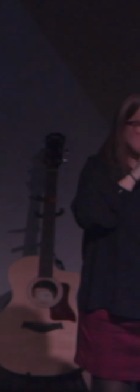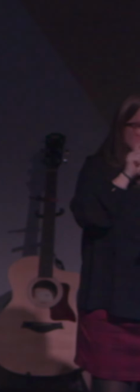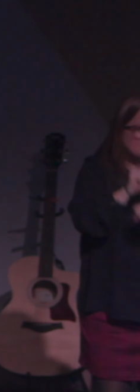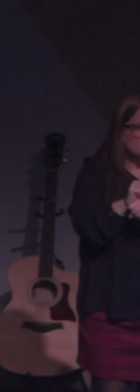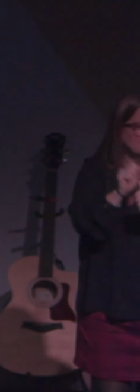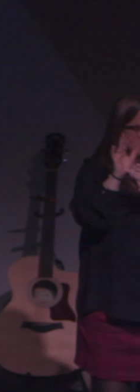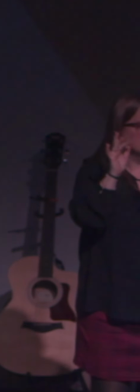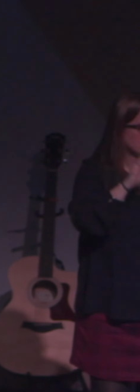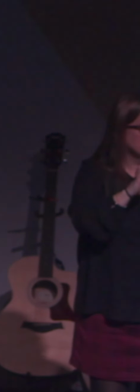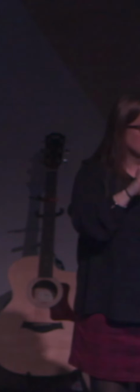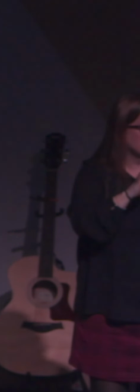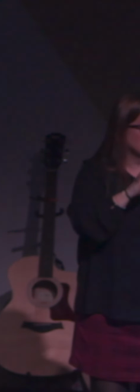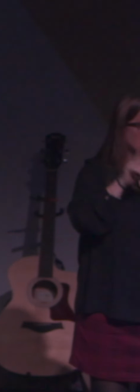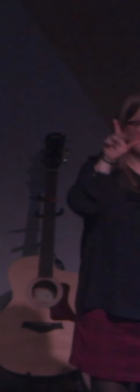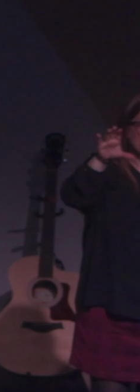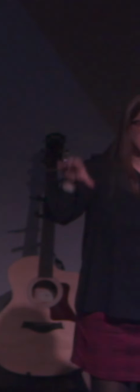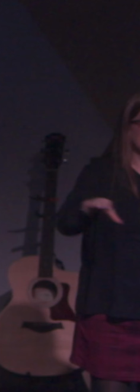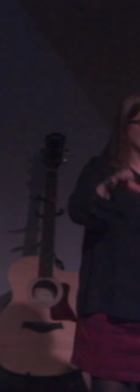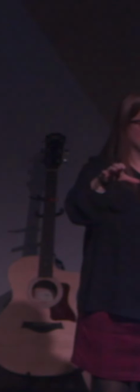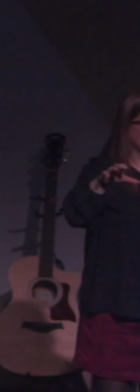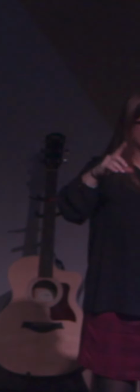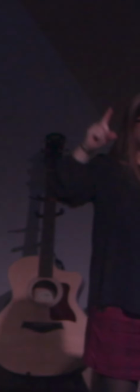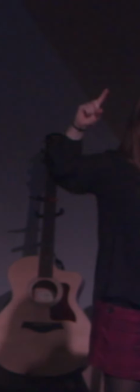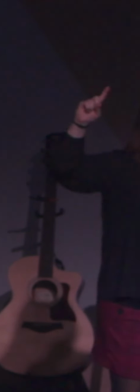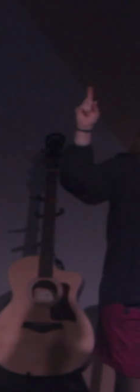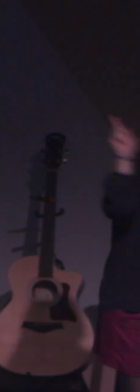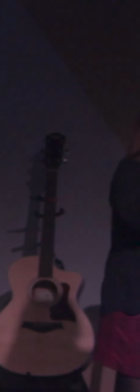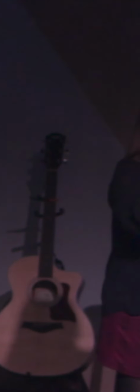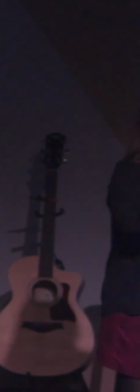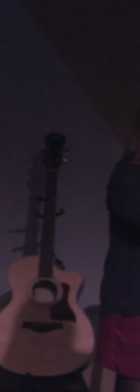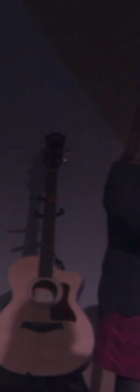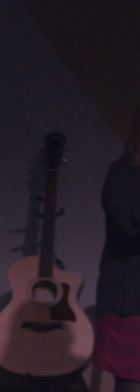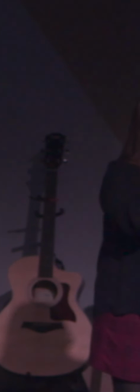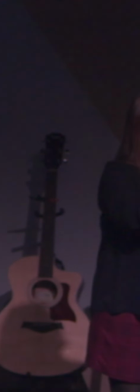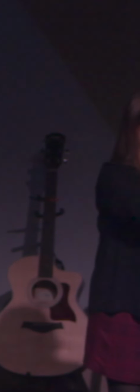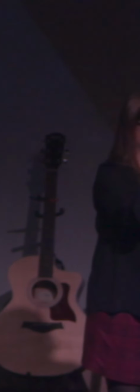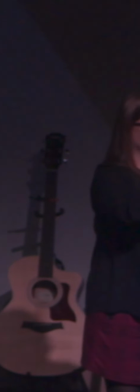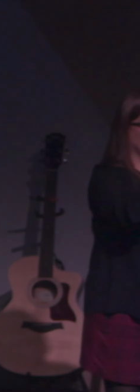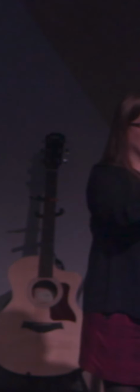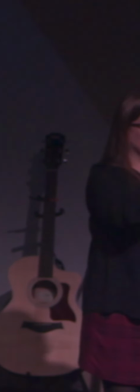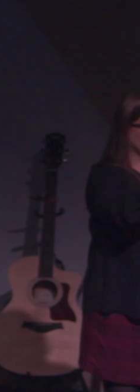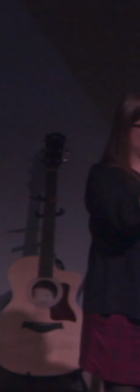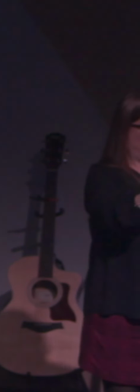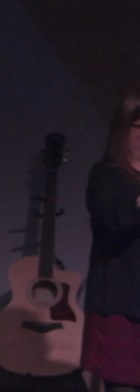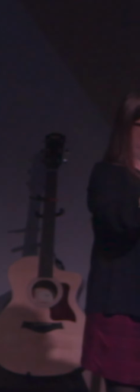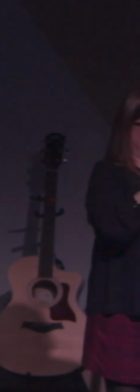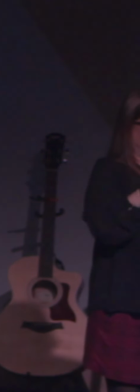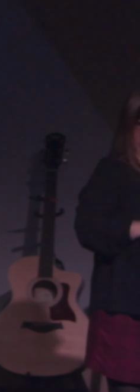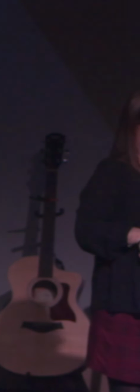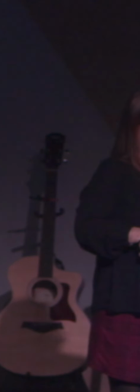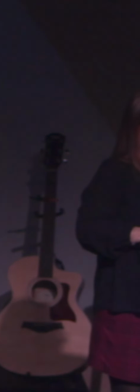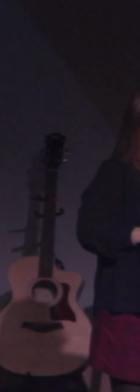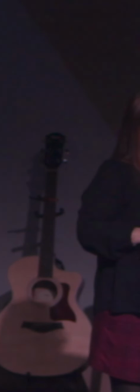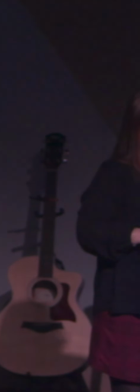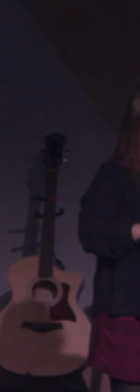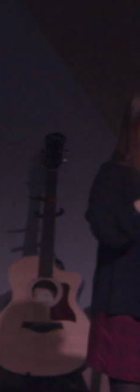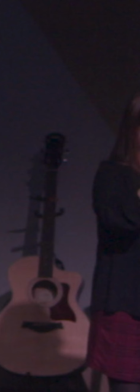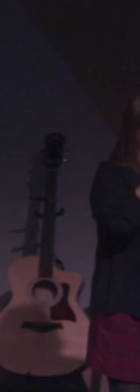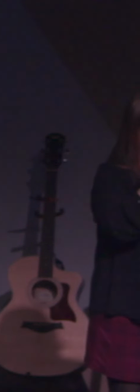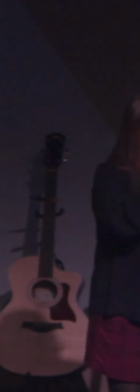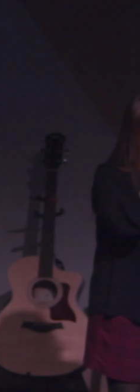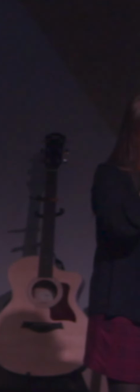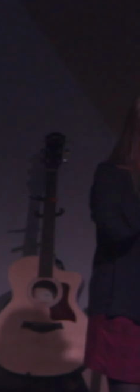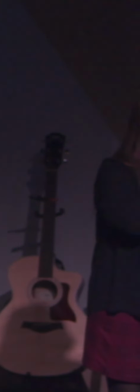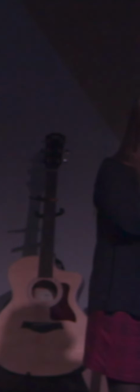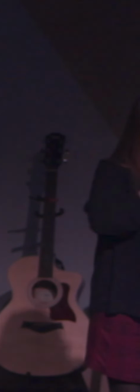us. That he went before us so that we could have he went and did something that we could never do. That he was fully